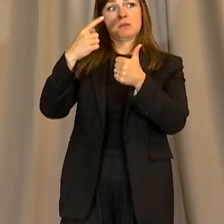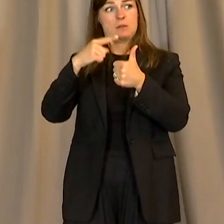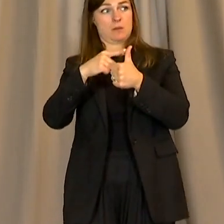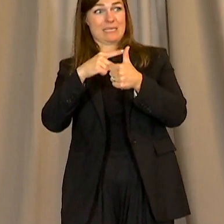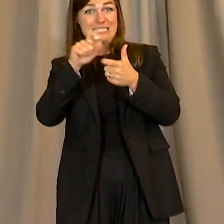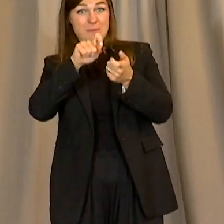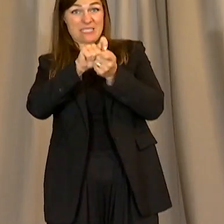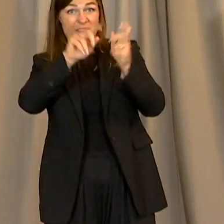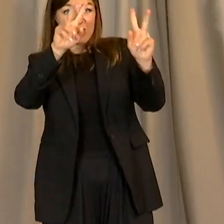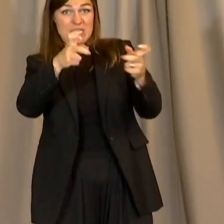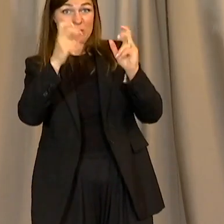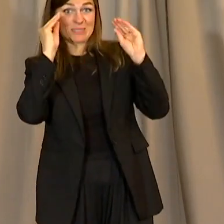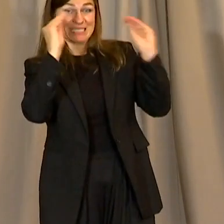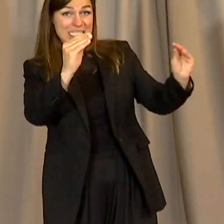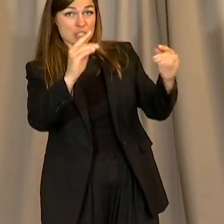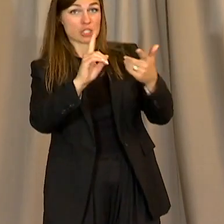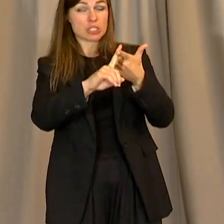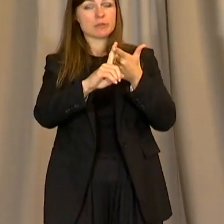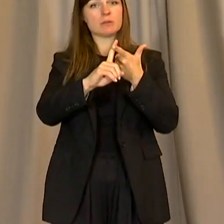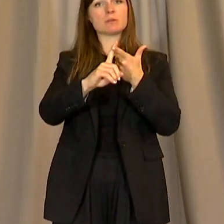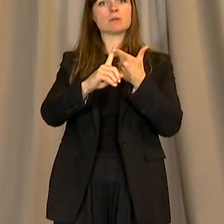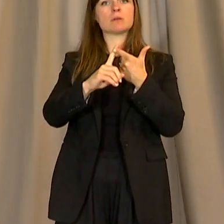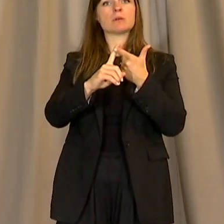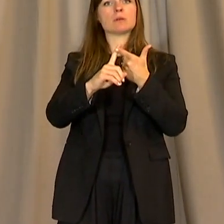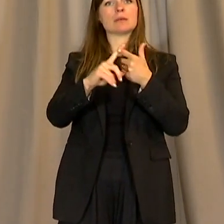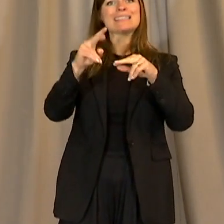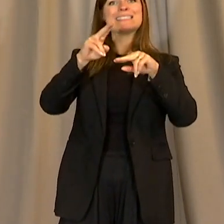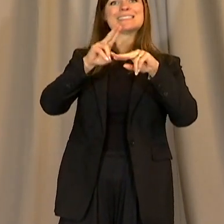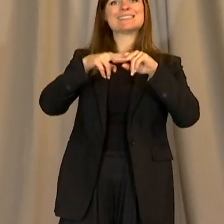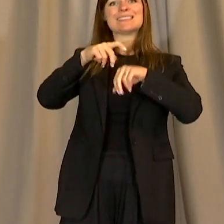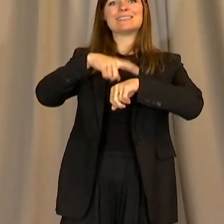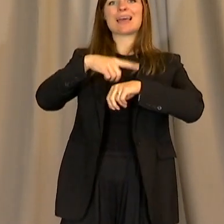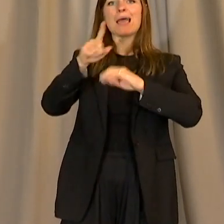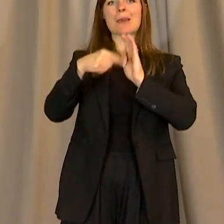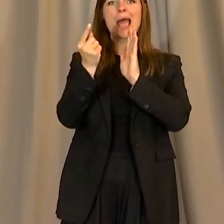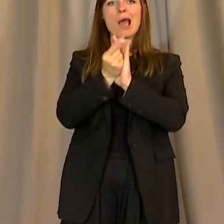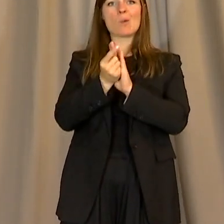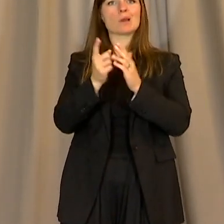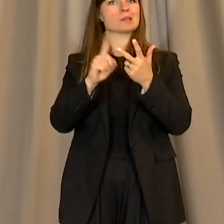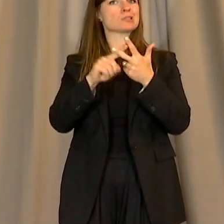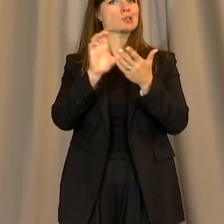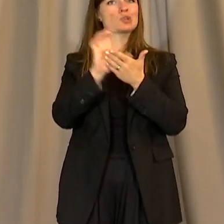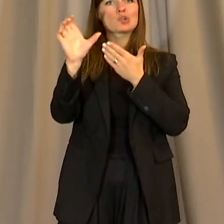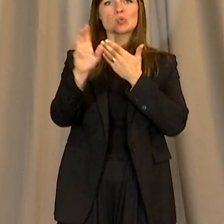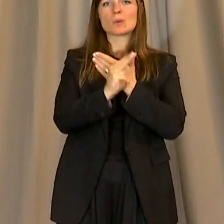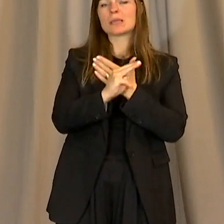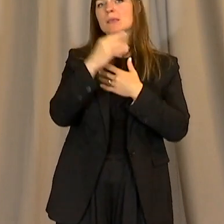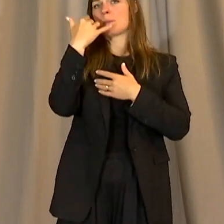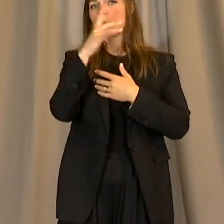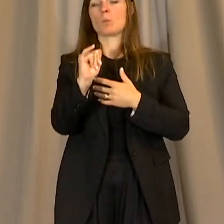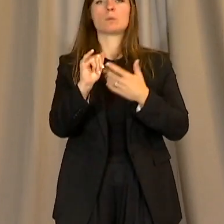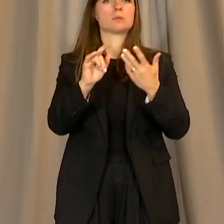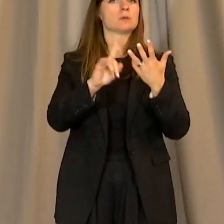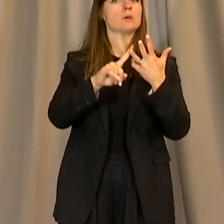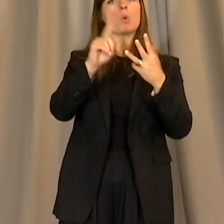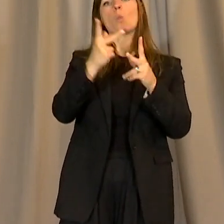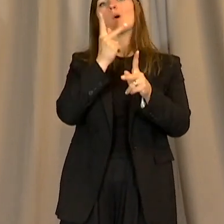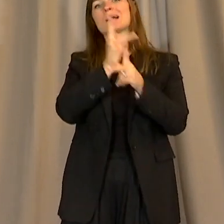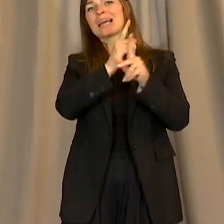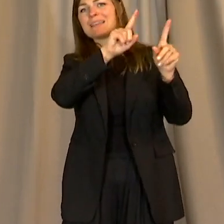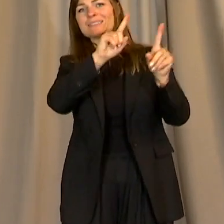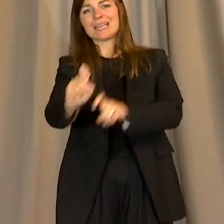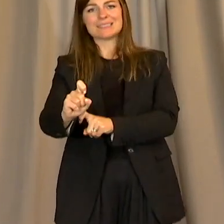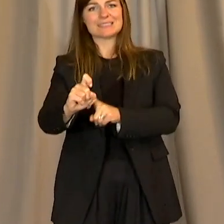teach, what we spend seat time hours on, what the curriculum needs to be, what kind of testing we